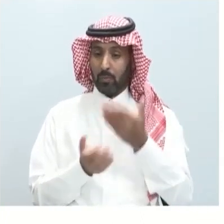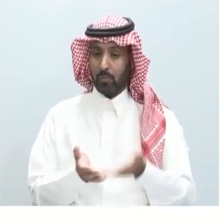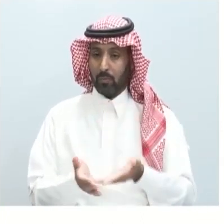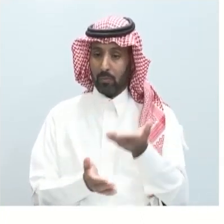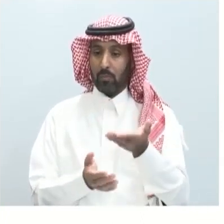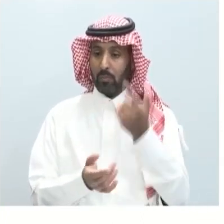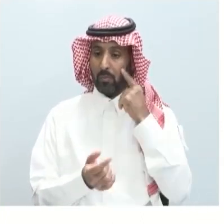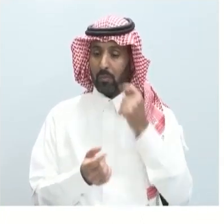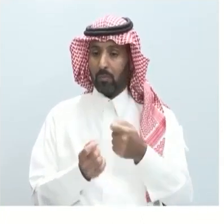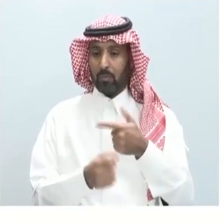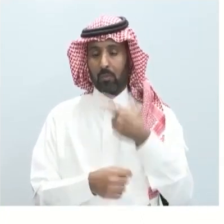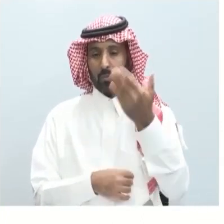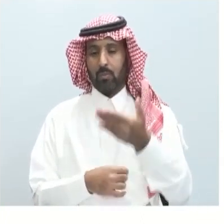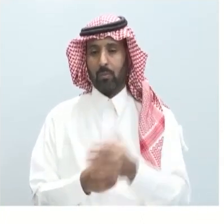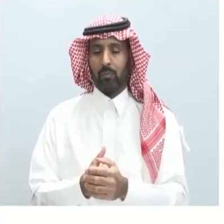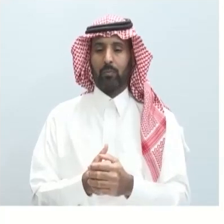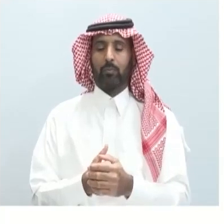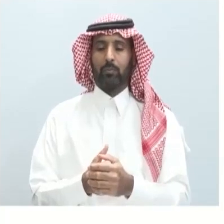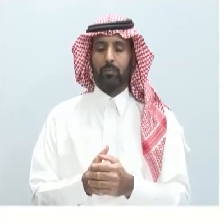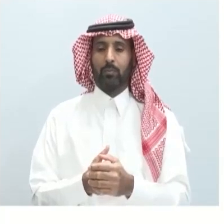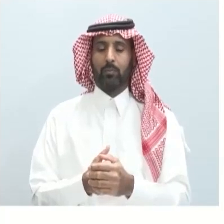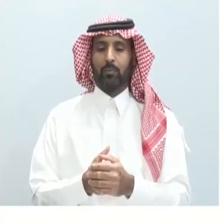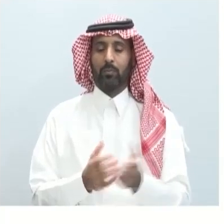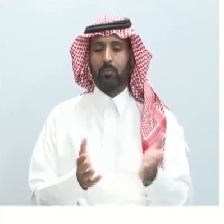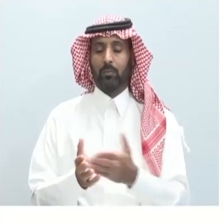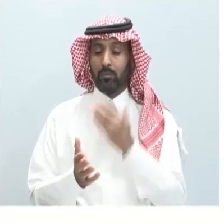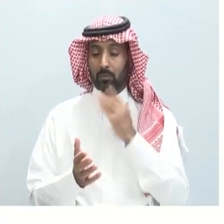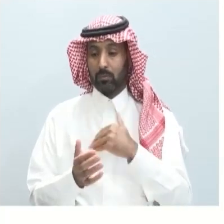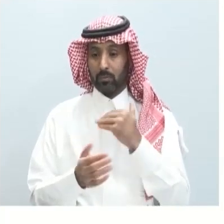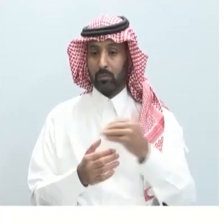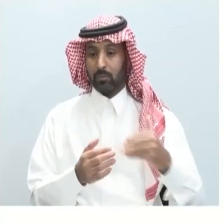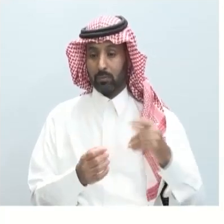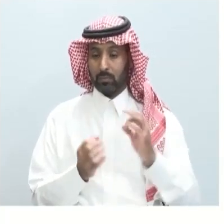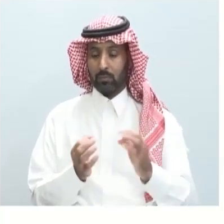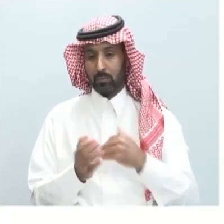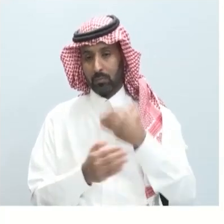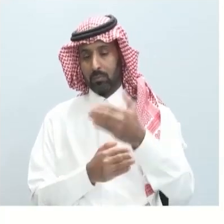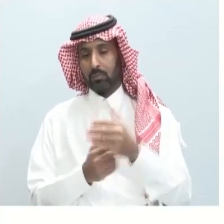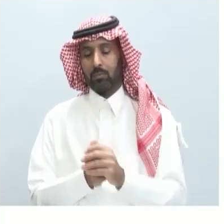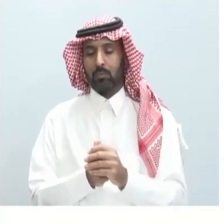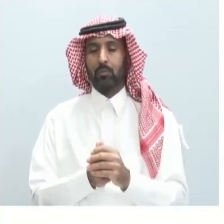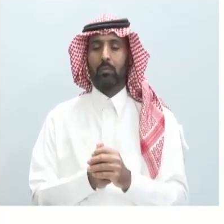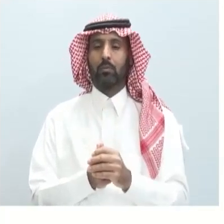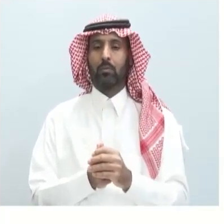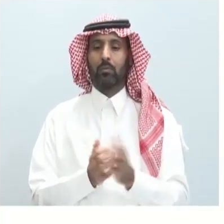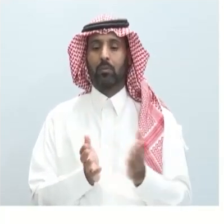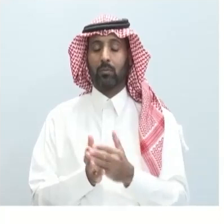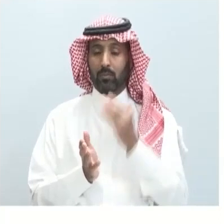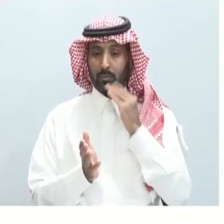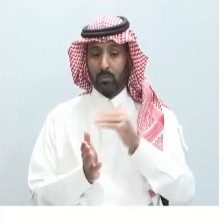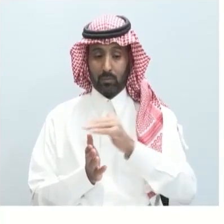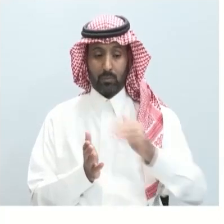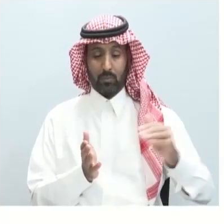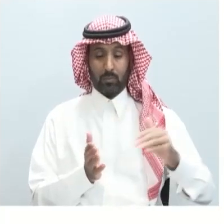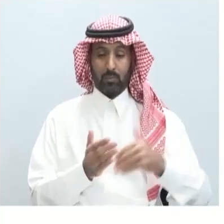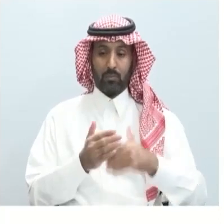prepare them for the promising future. To prepare the children for the future. This is the potential here. The children, we